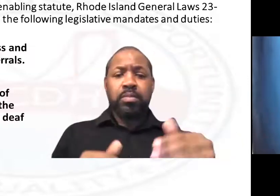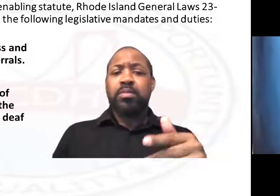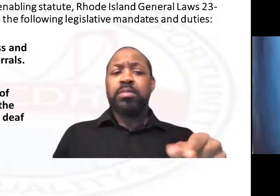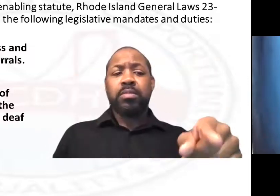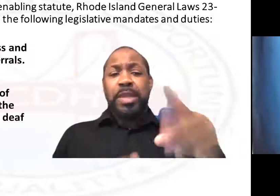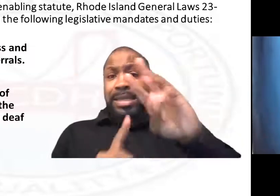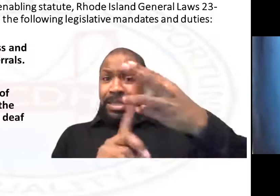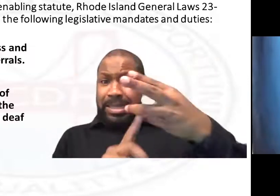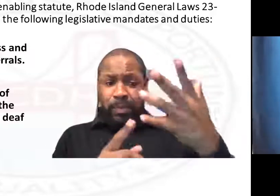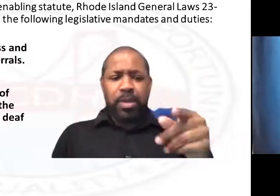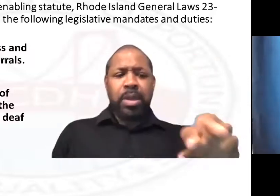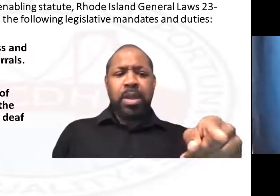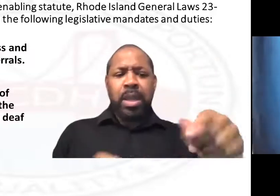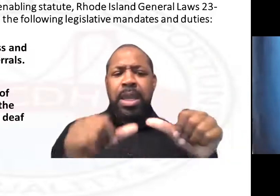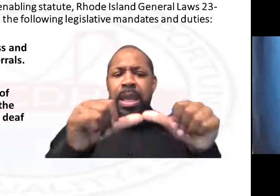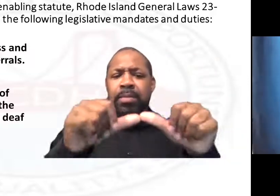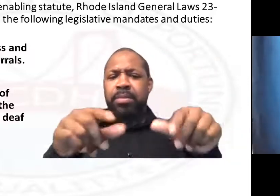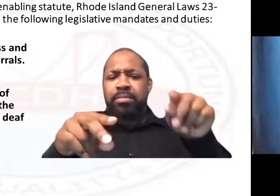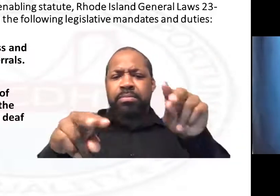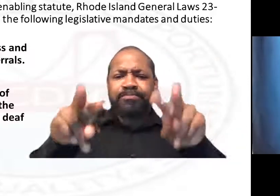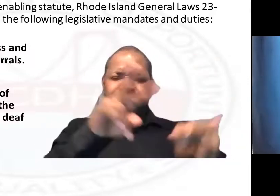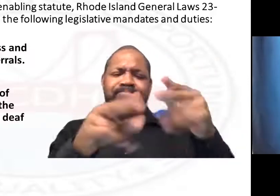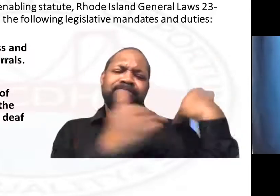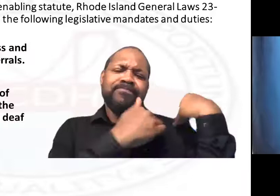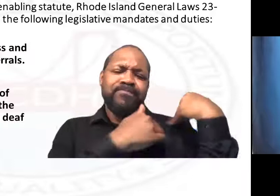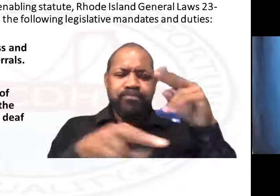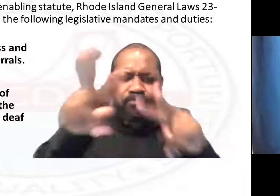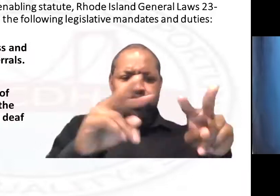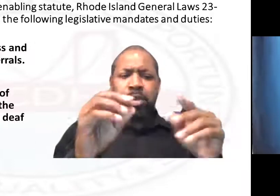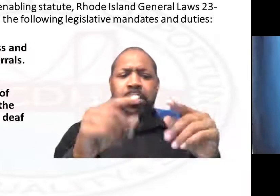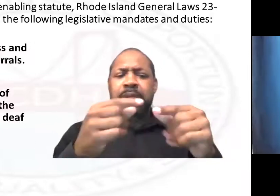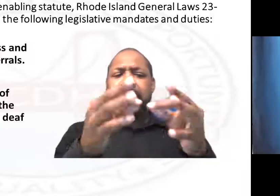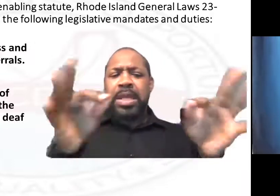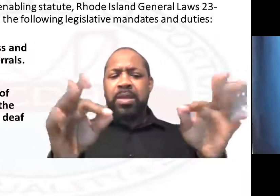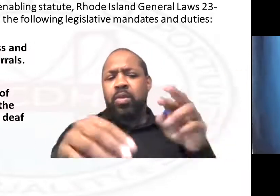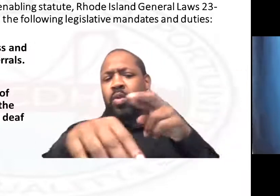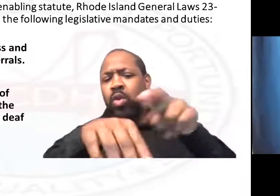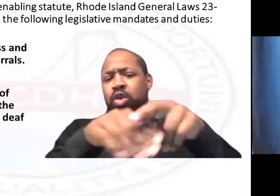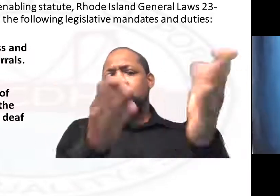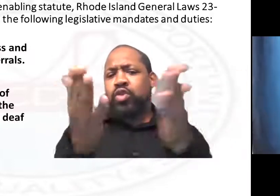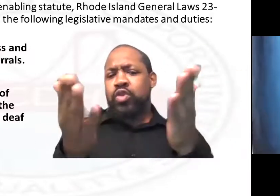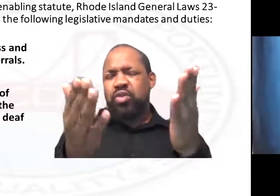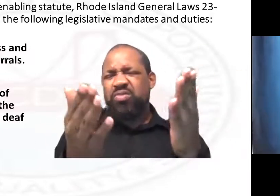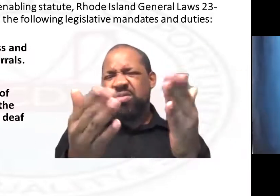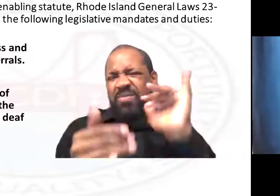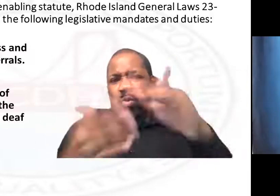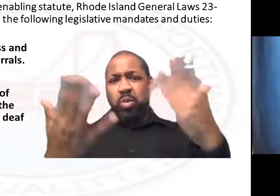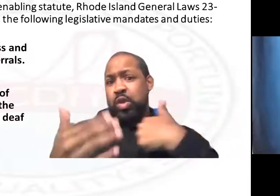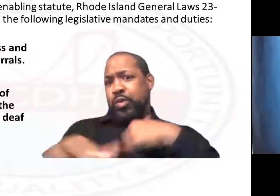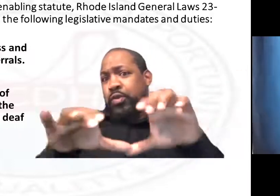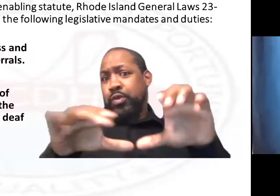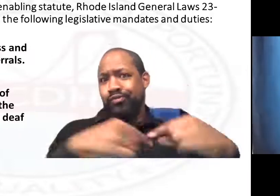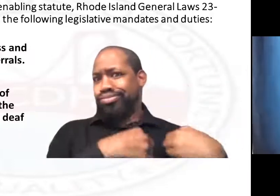very important part of our mission. The sixth one here is the administration of sign language interpreter referral